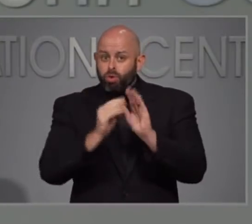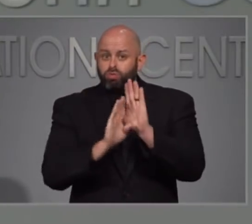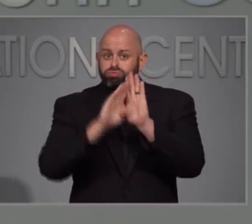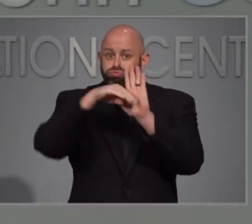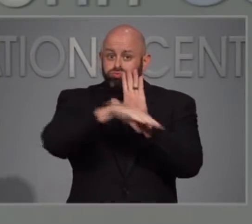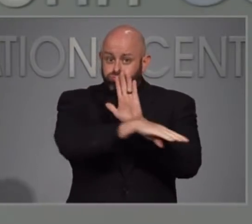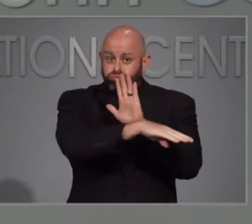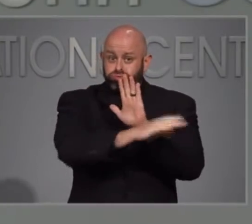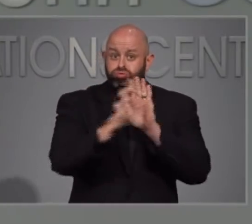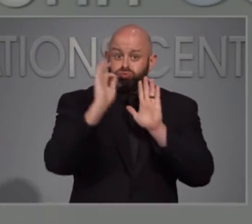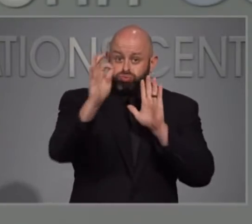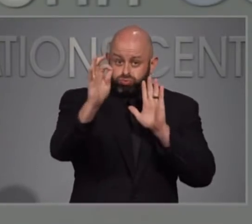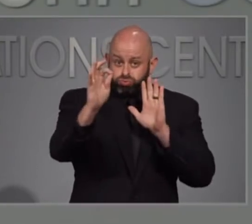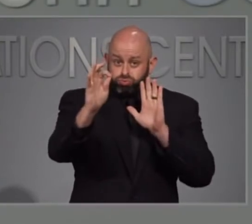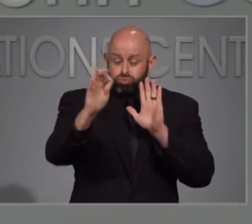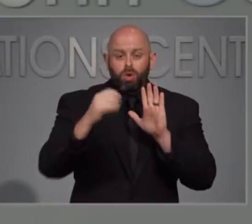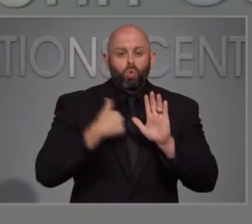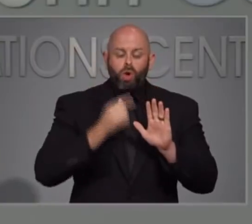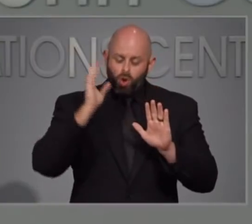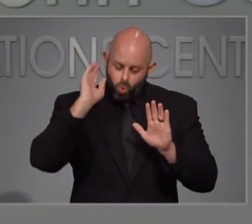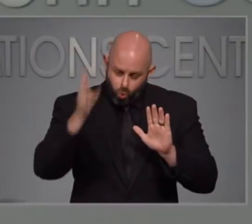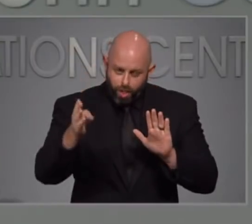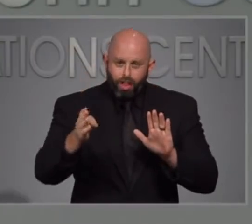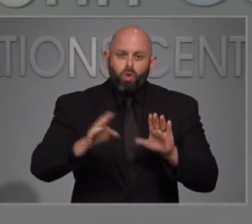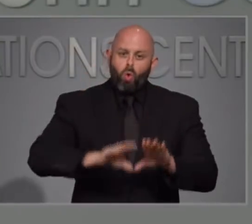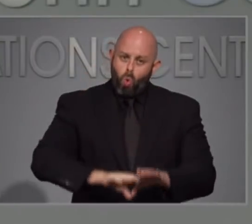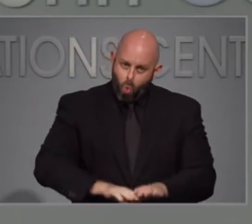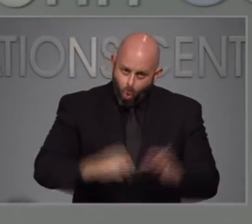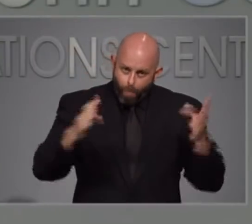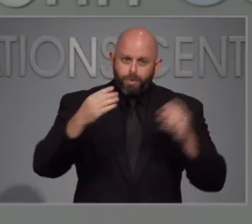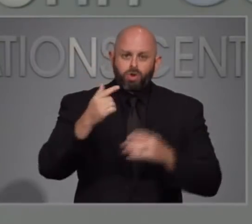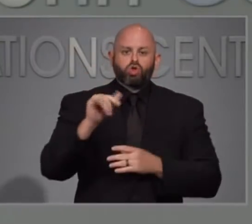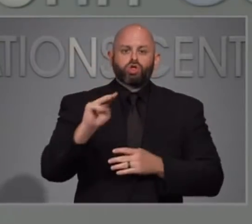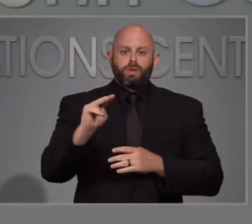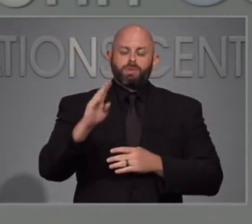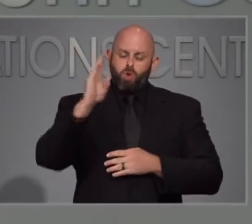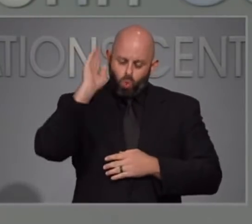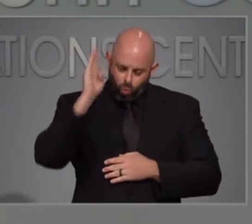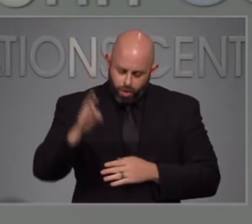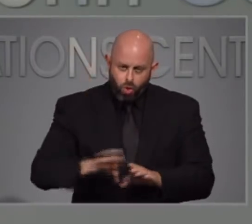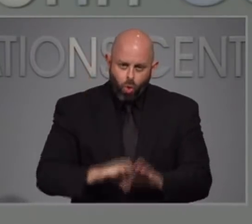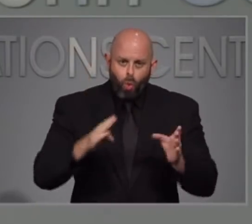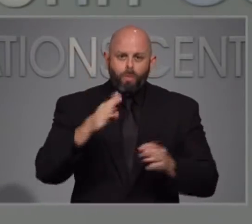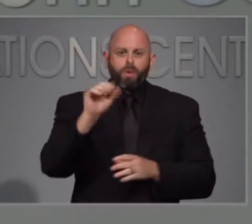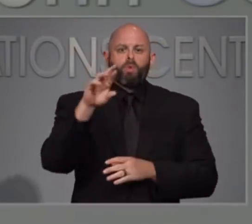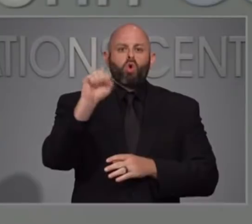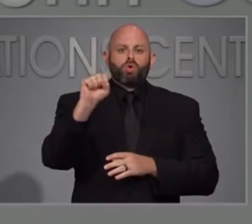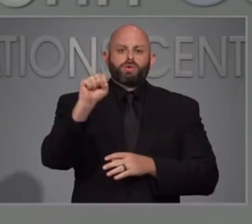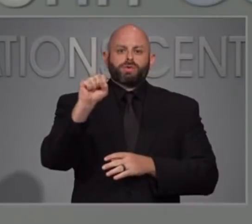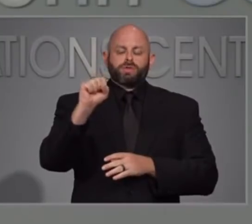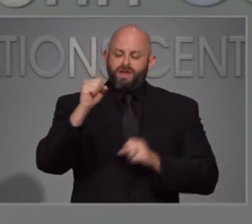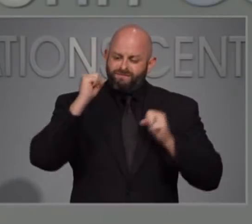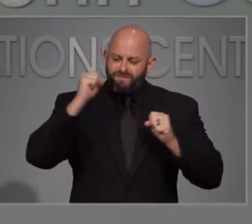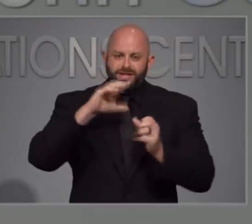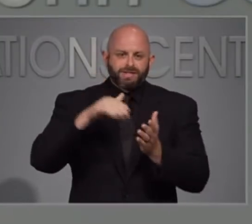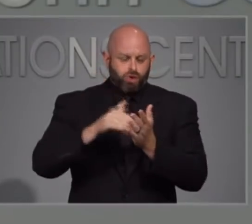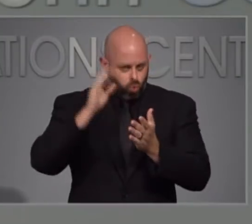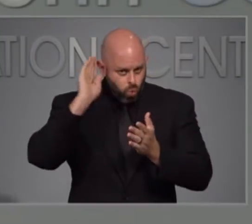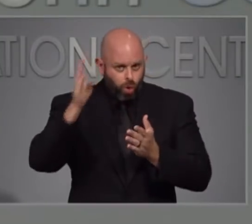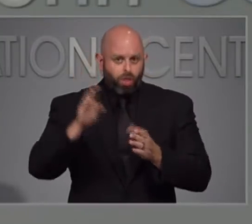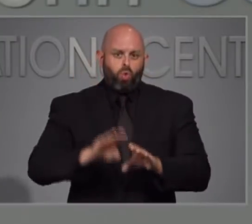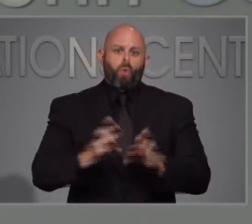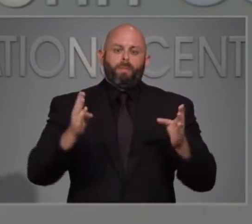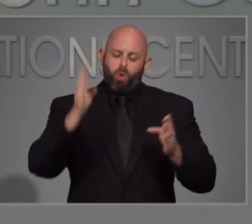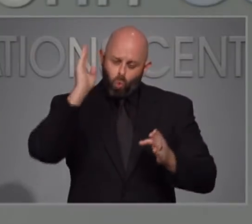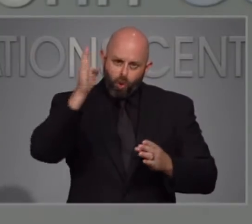be, that the first few things that we would be easing restrictions on are our gyms and fitness centers and